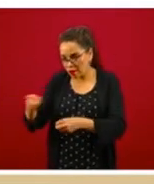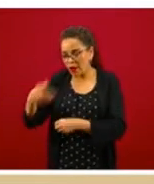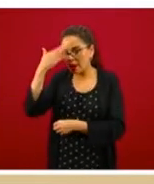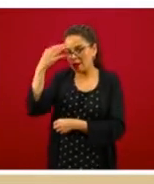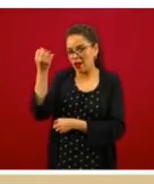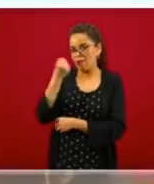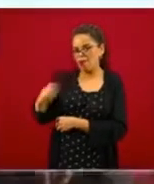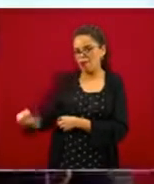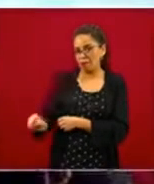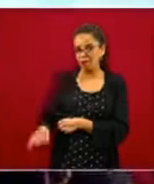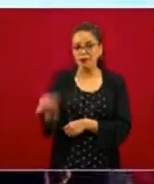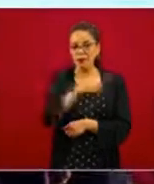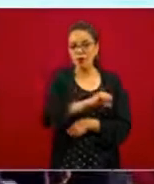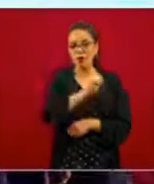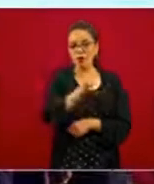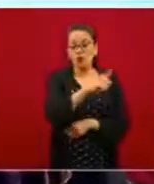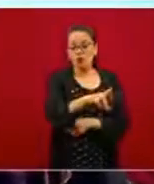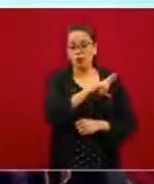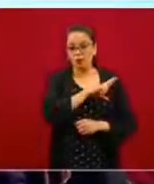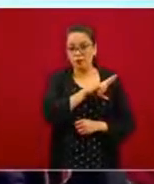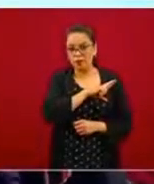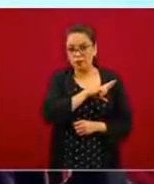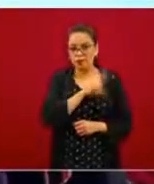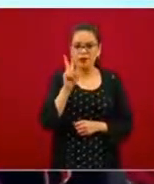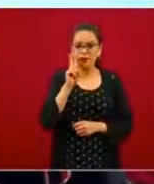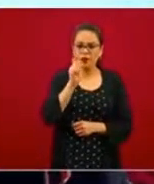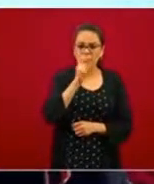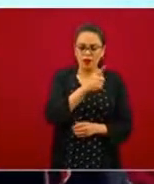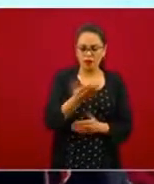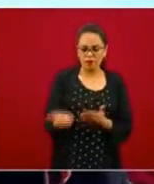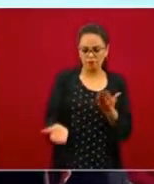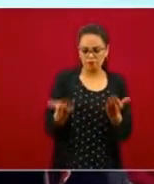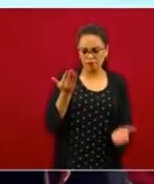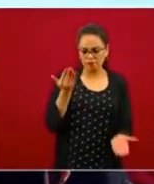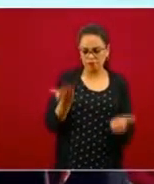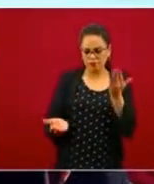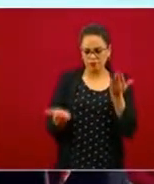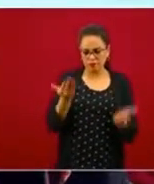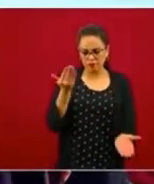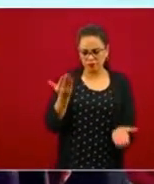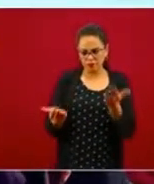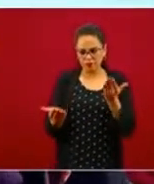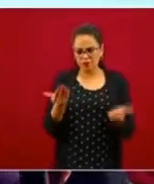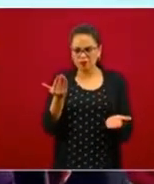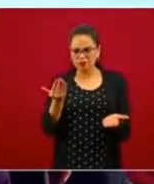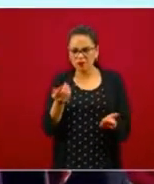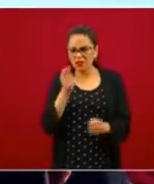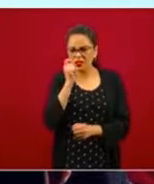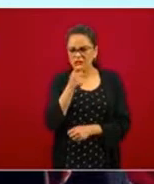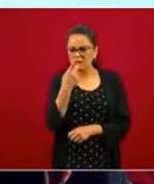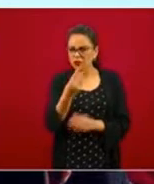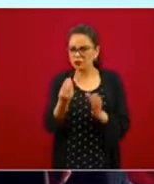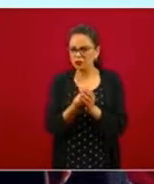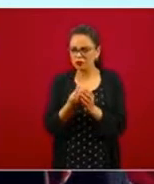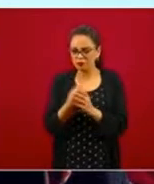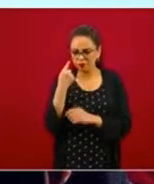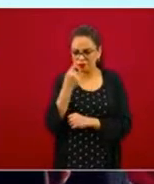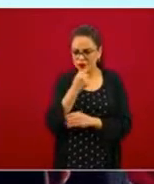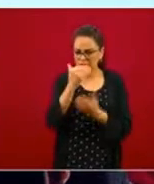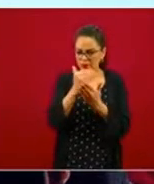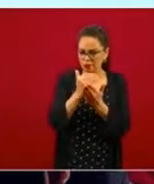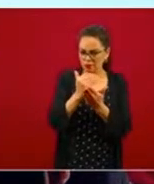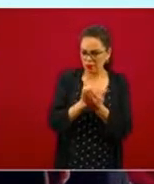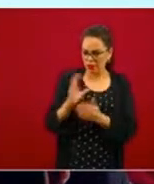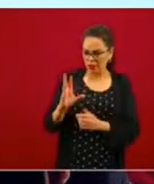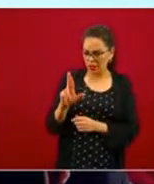also see the positivity percentage for different labs. Here you can see an important fact,